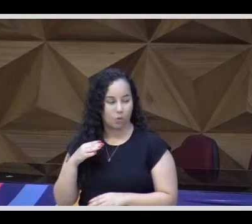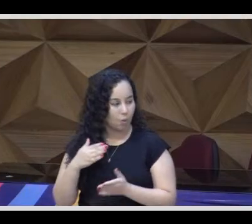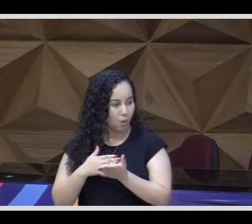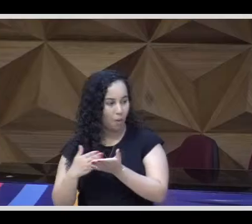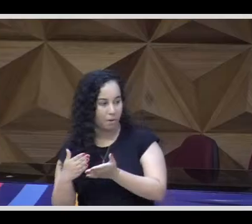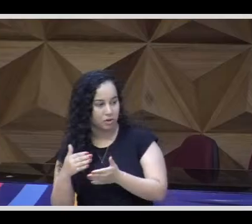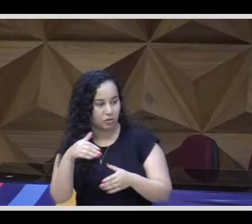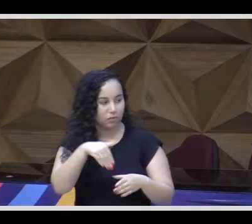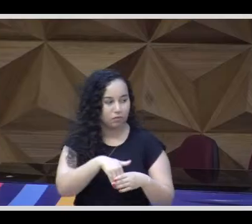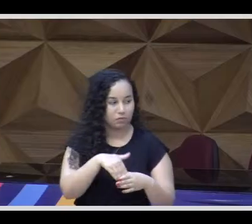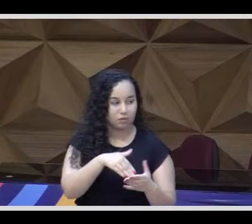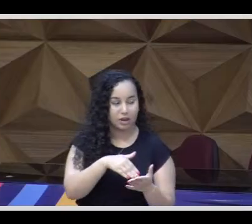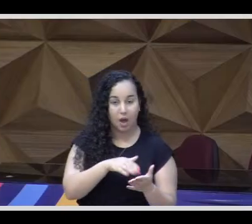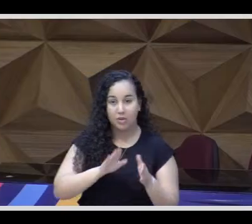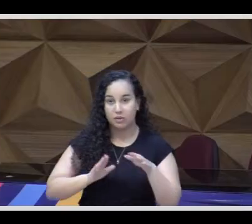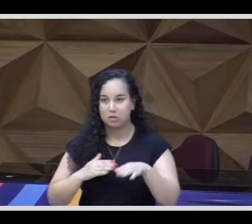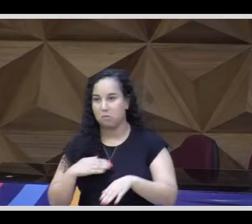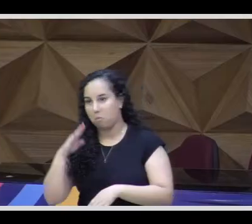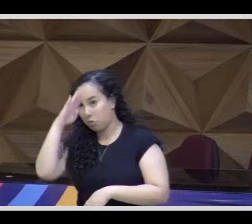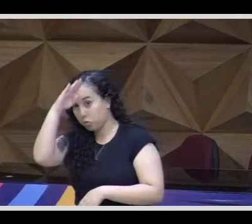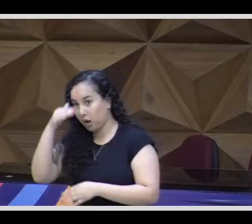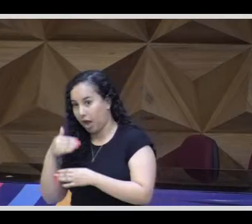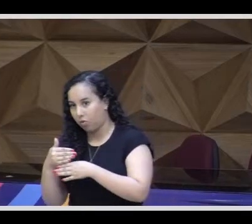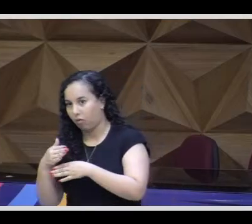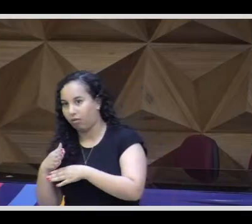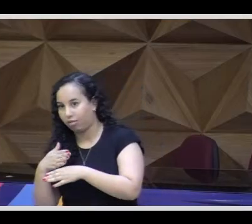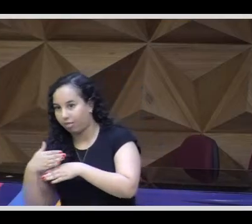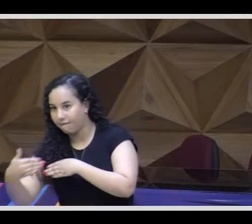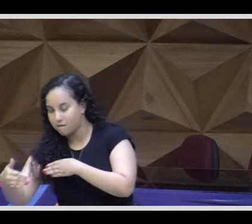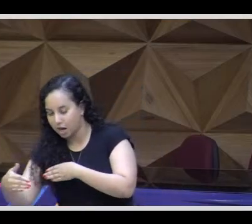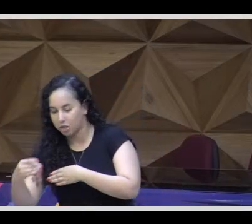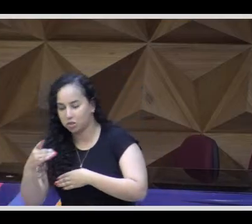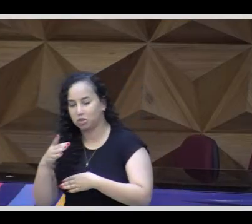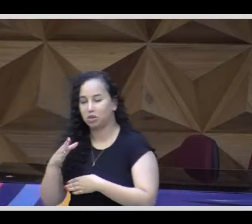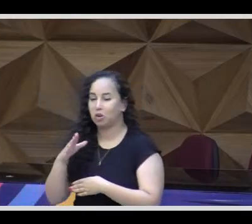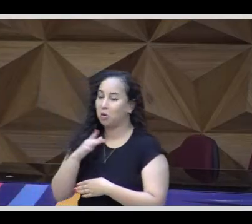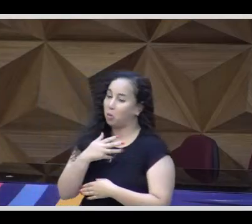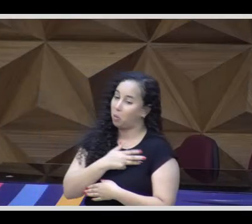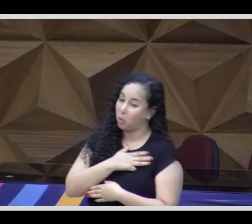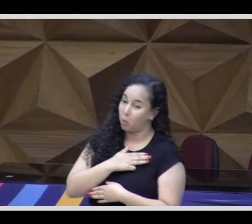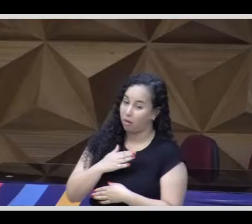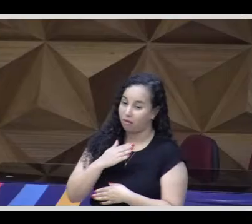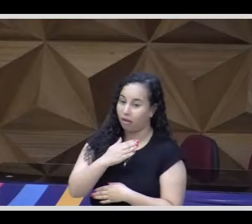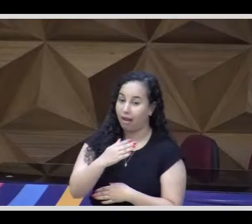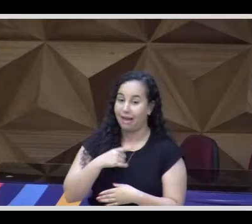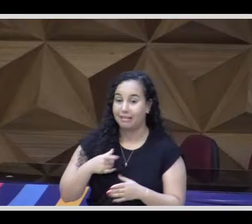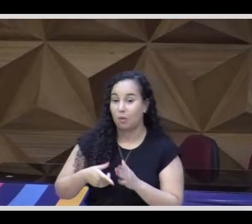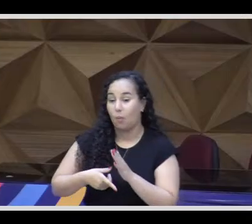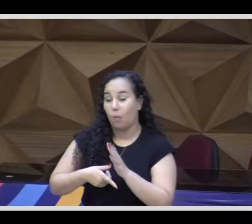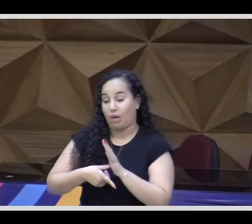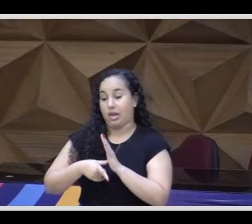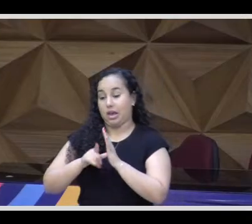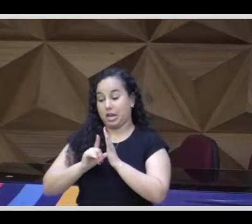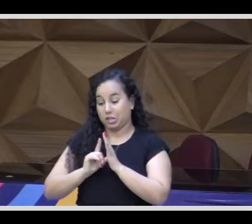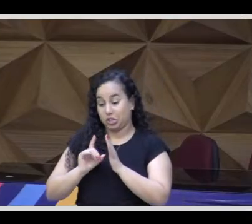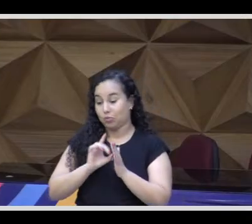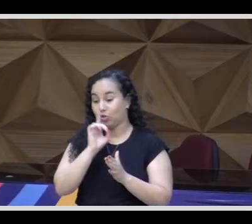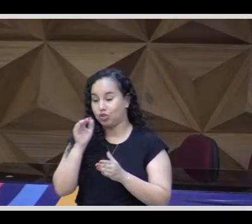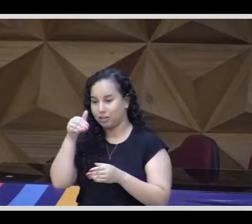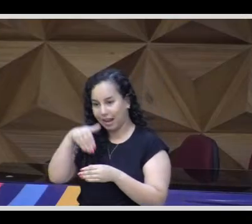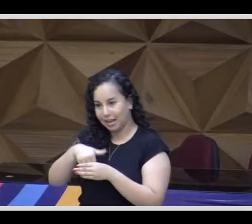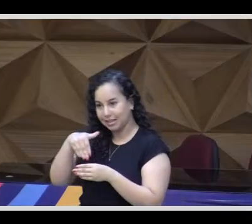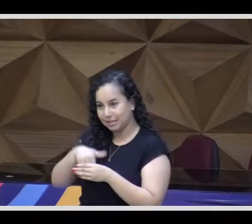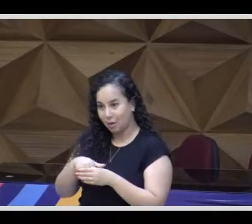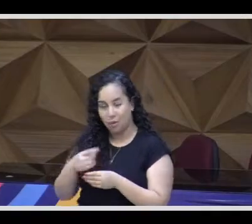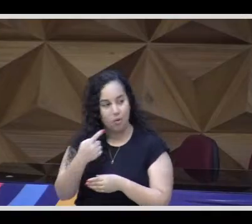Sometimes Bolsonaro was in the front, sometimes Lula was in the front, until the last day of the election. Very important